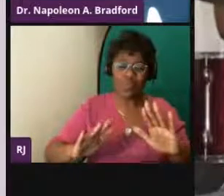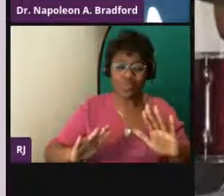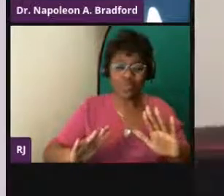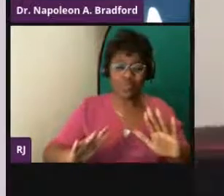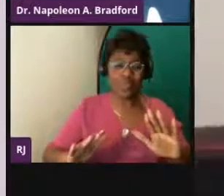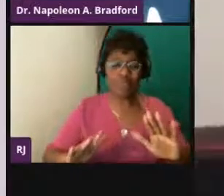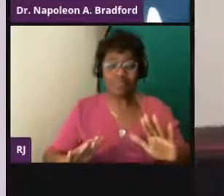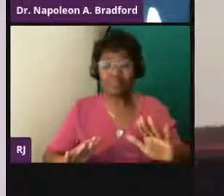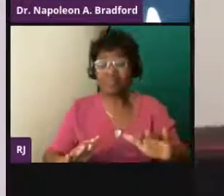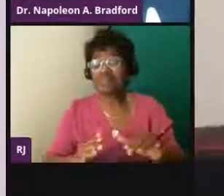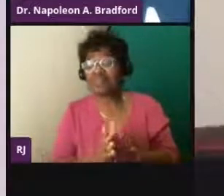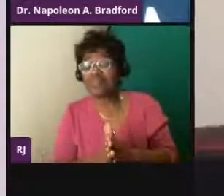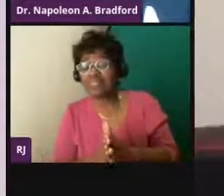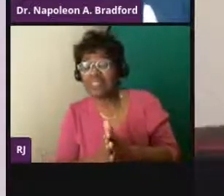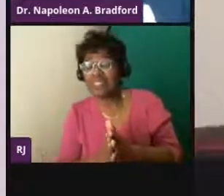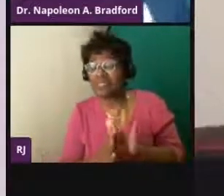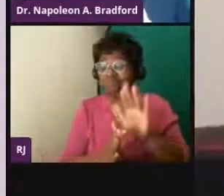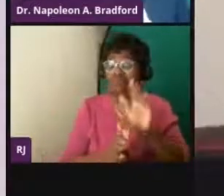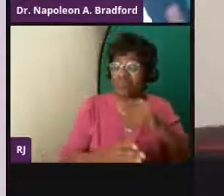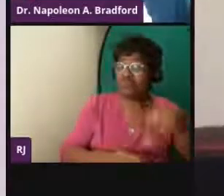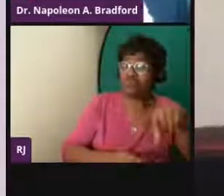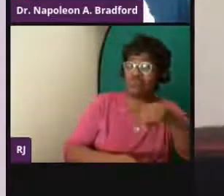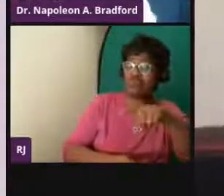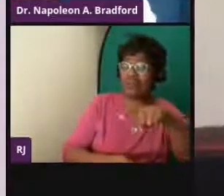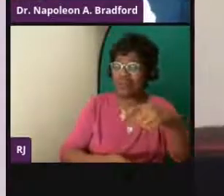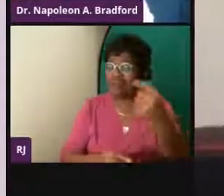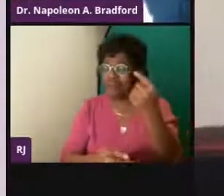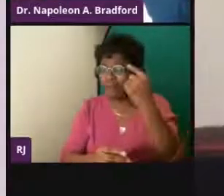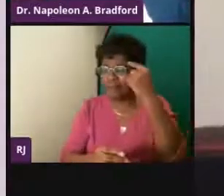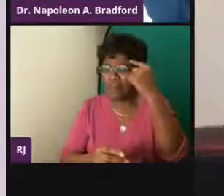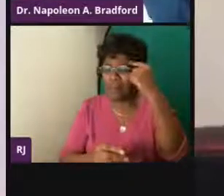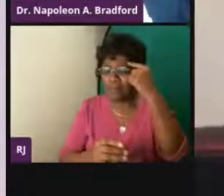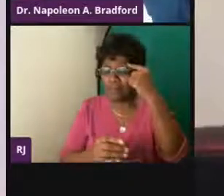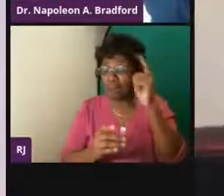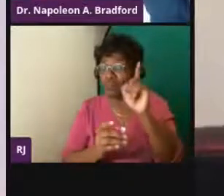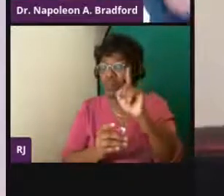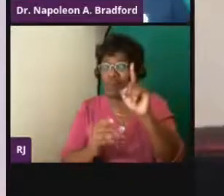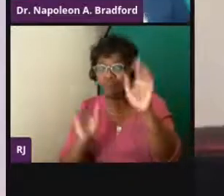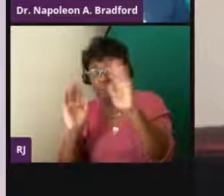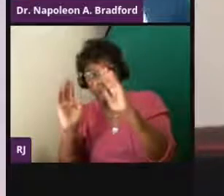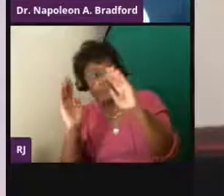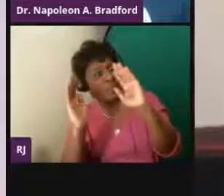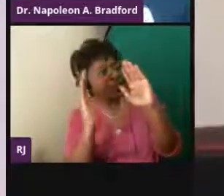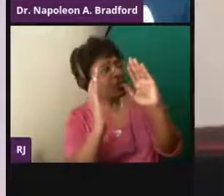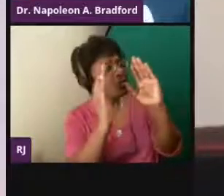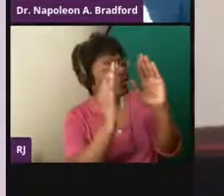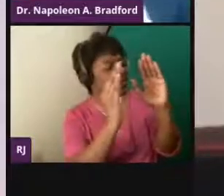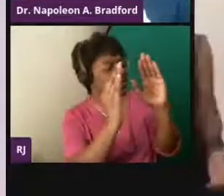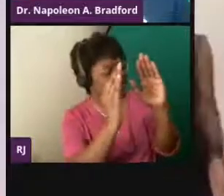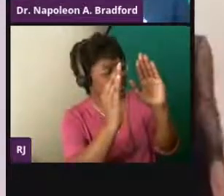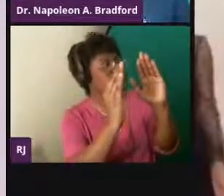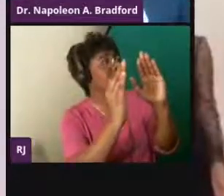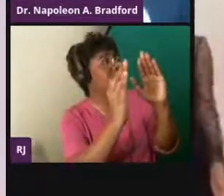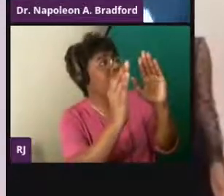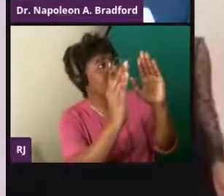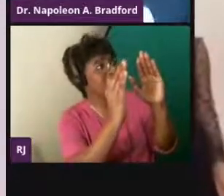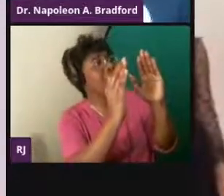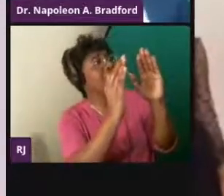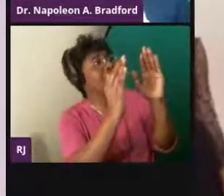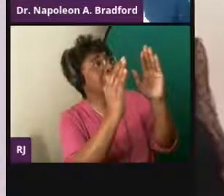peace. All you gotta do is keep your mind stayed on me.